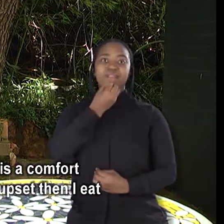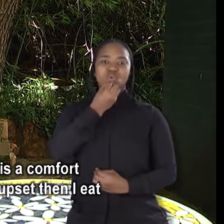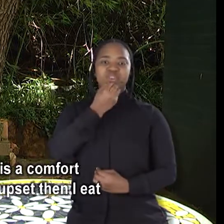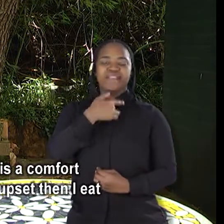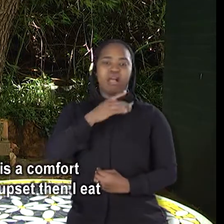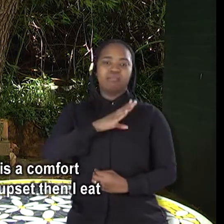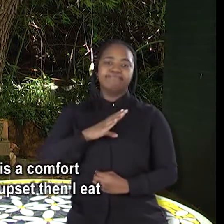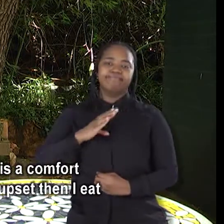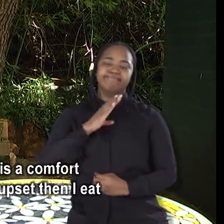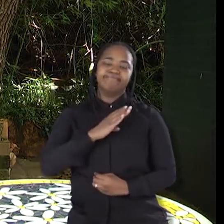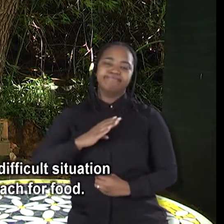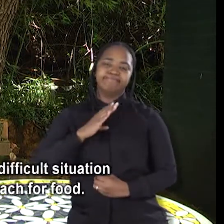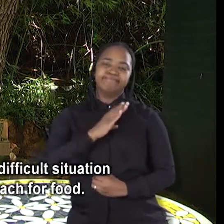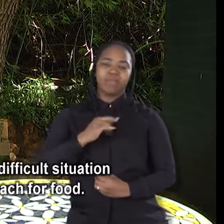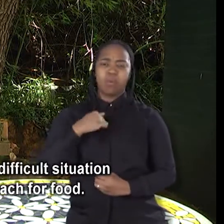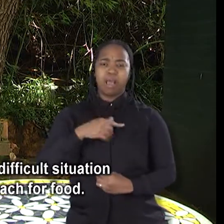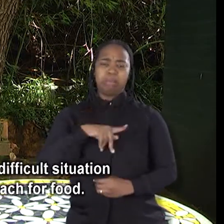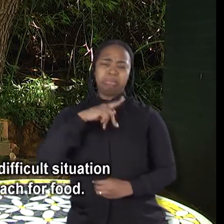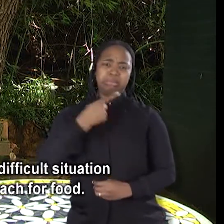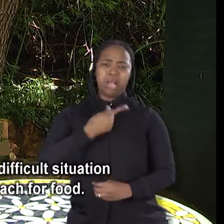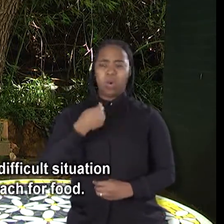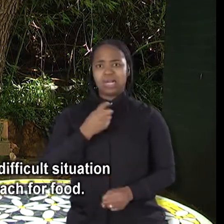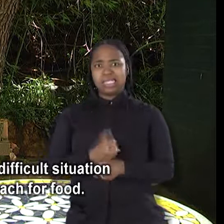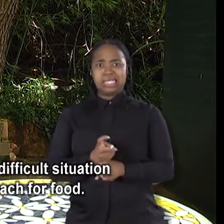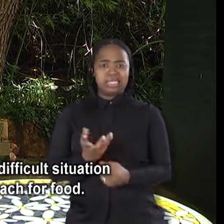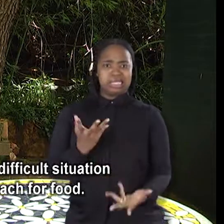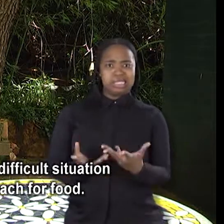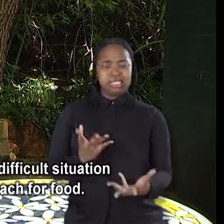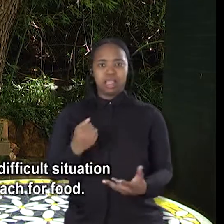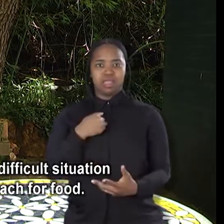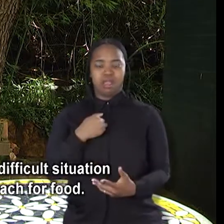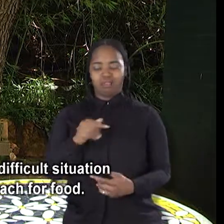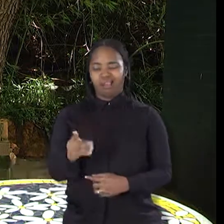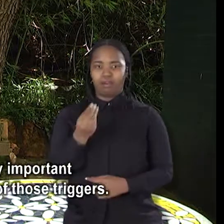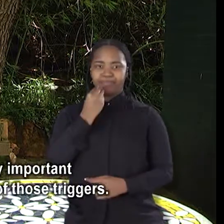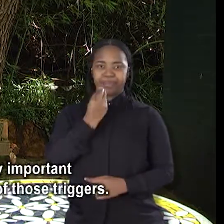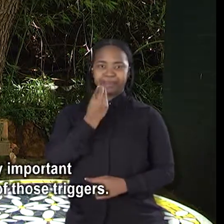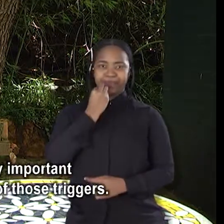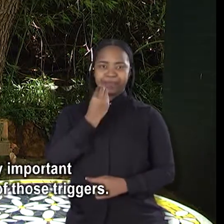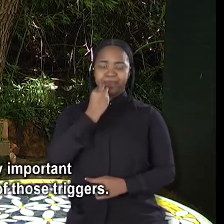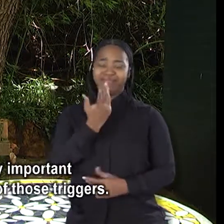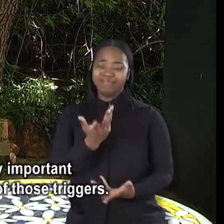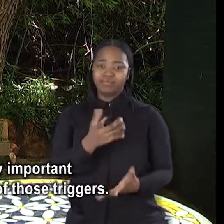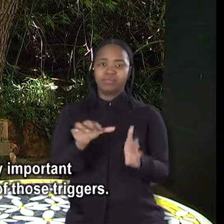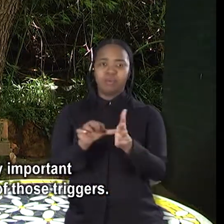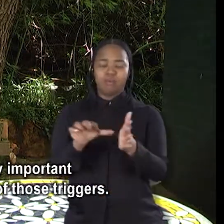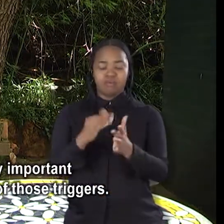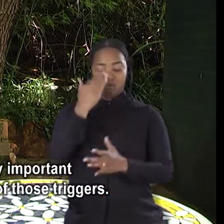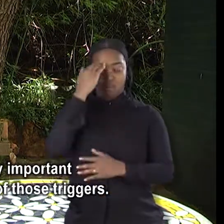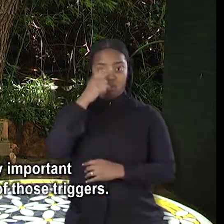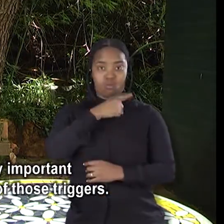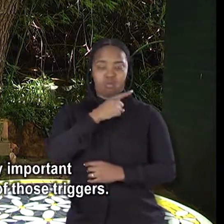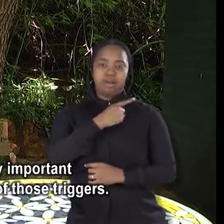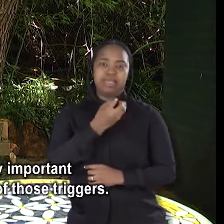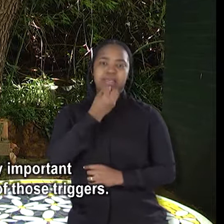I feel upset then I eat Or if I'm in a difficult situation then I reach for food So it's very important that you